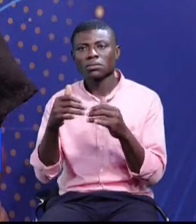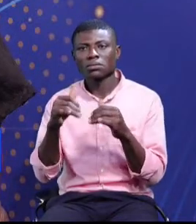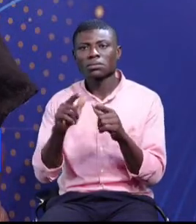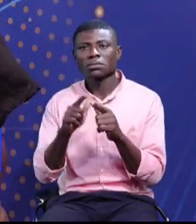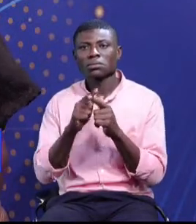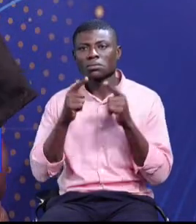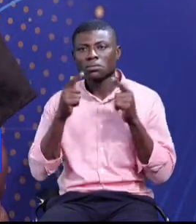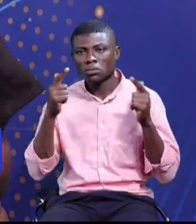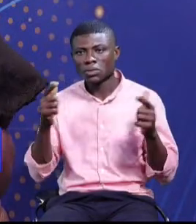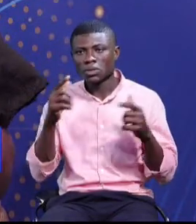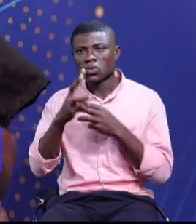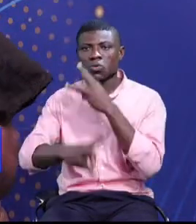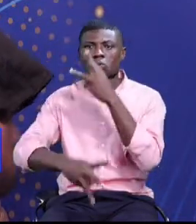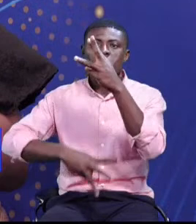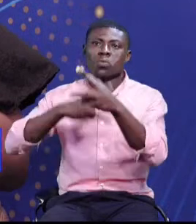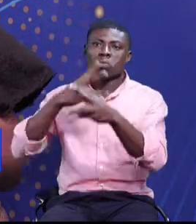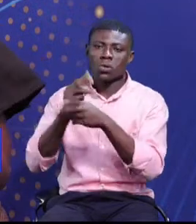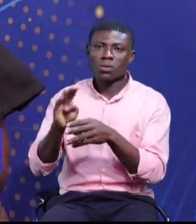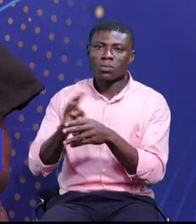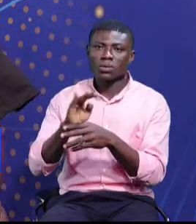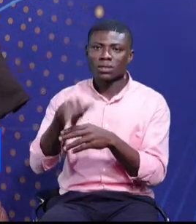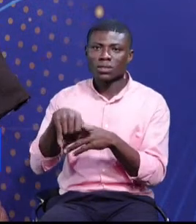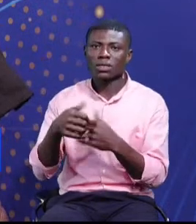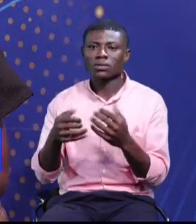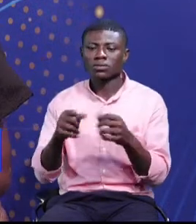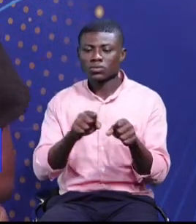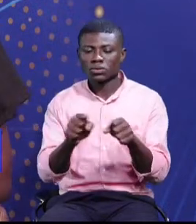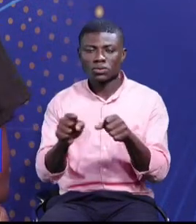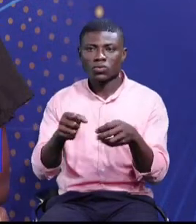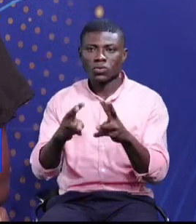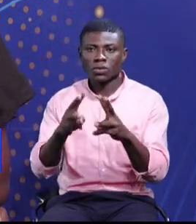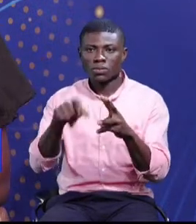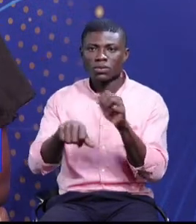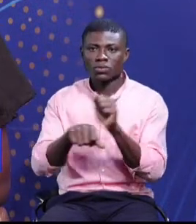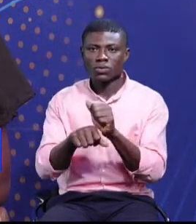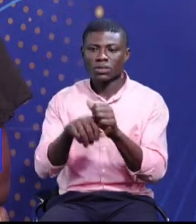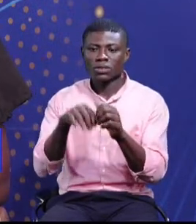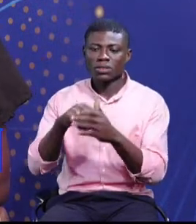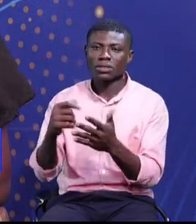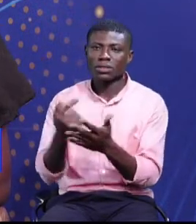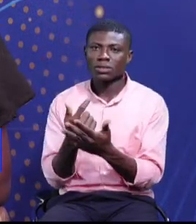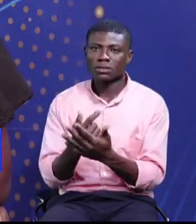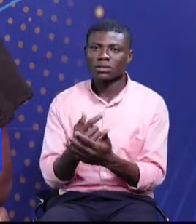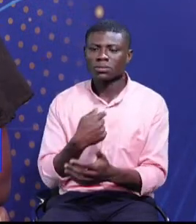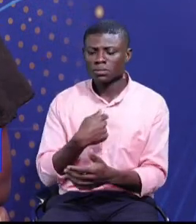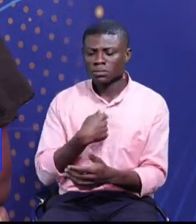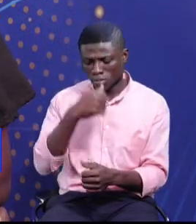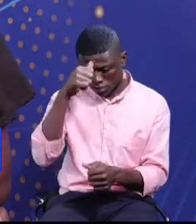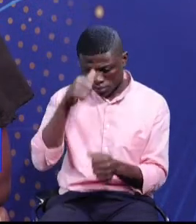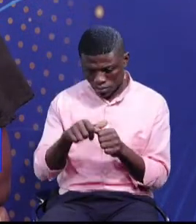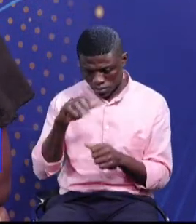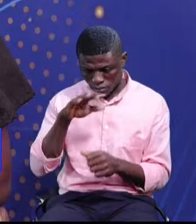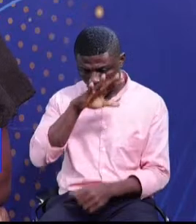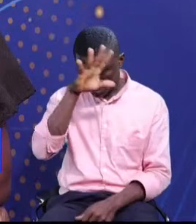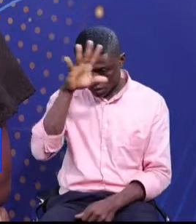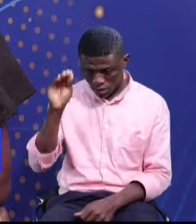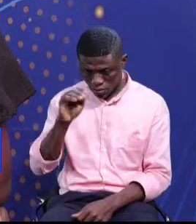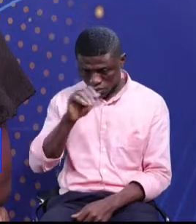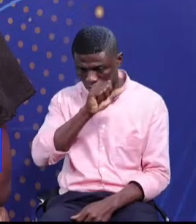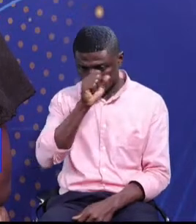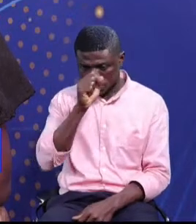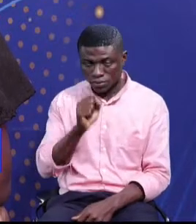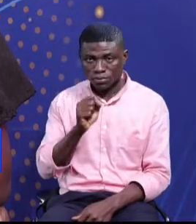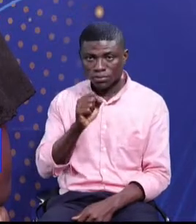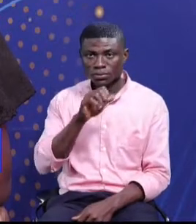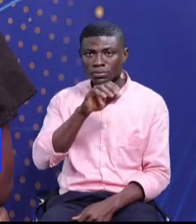they're like a big global conglomerate, and that is their strategic move to have a footprint in the country. I remember a South African retailer